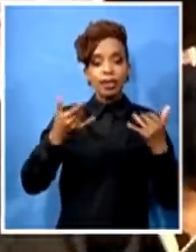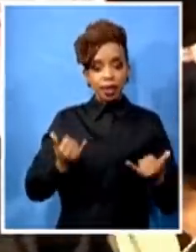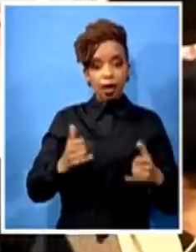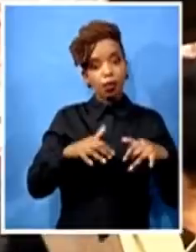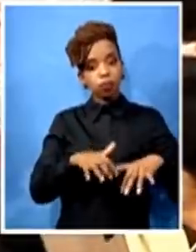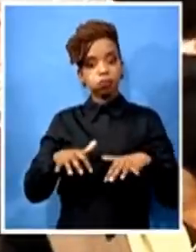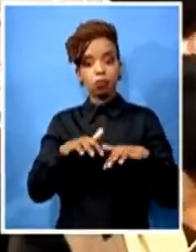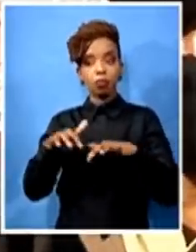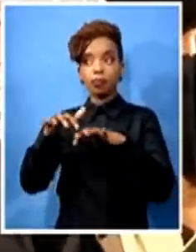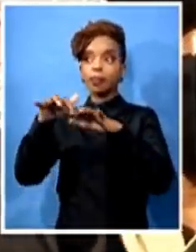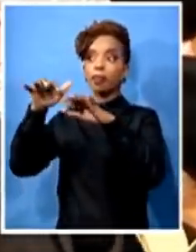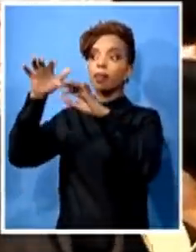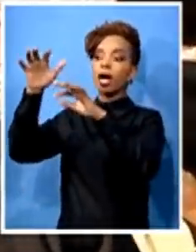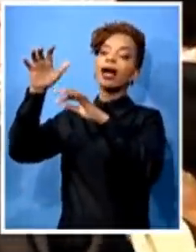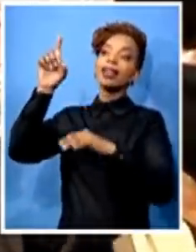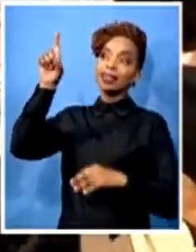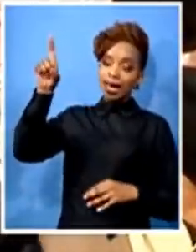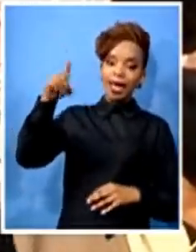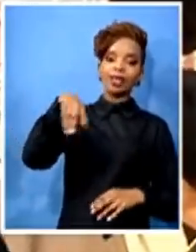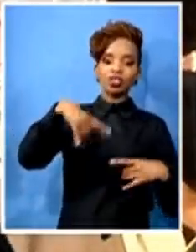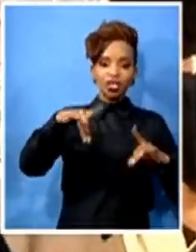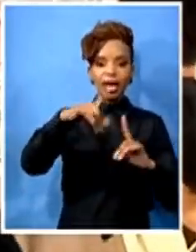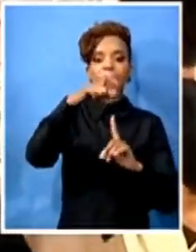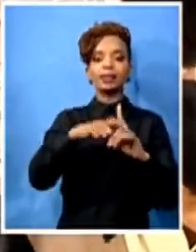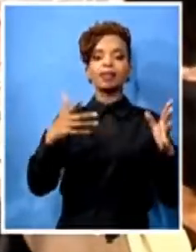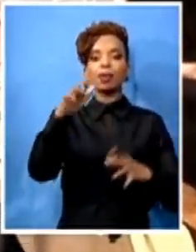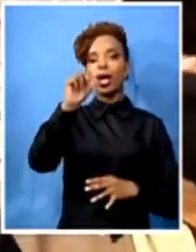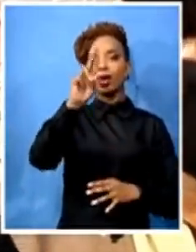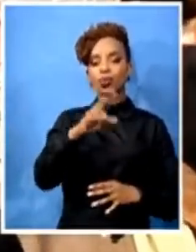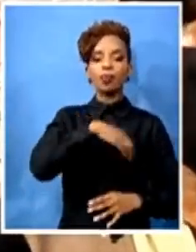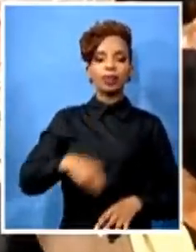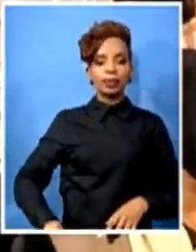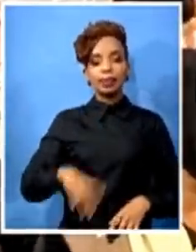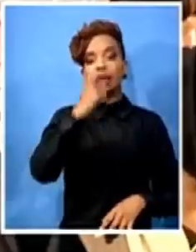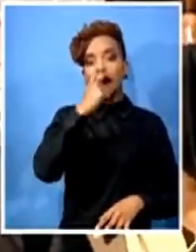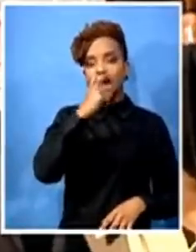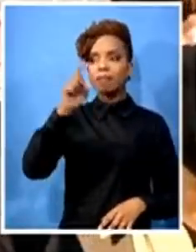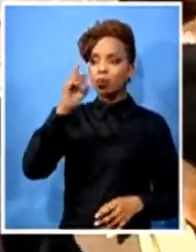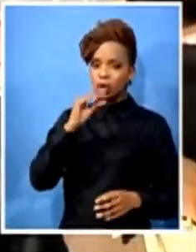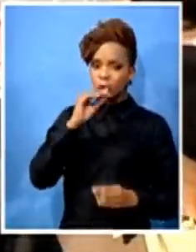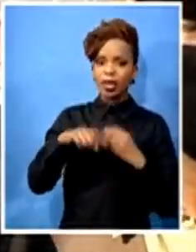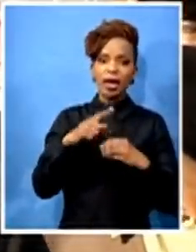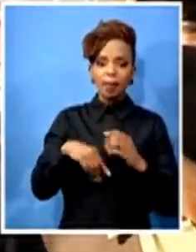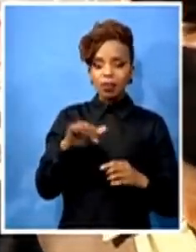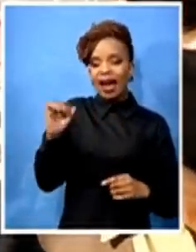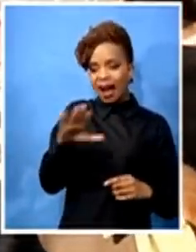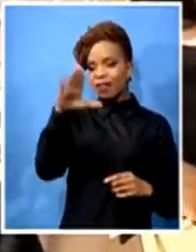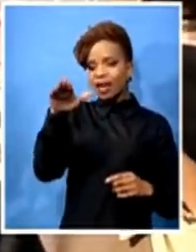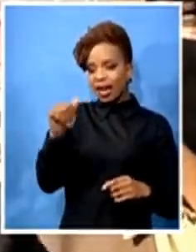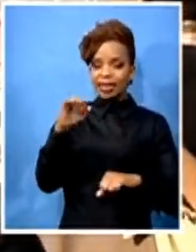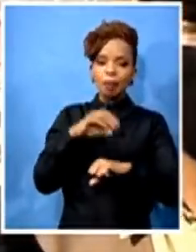we are seeking for African solutions to African problems. And we are saying that there is a policy